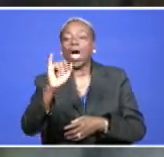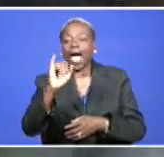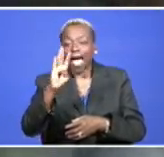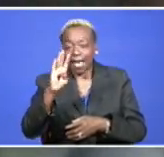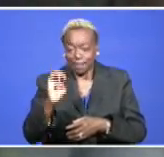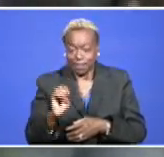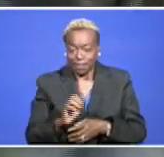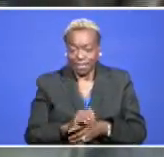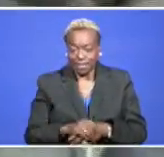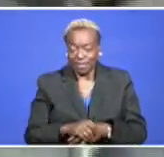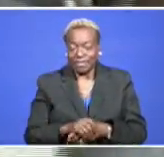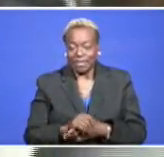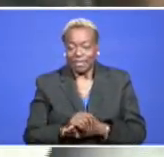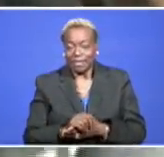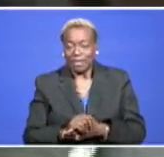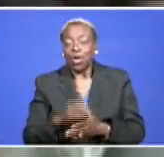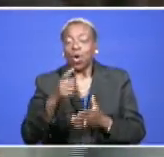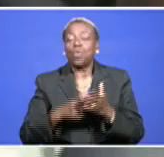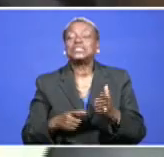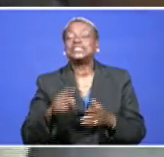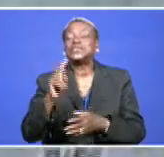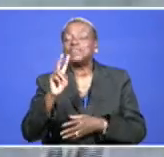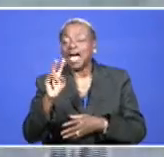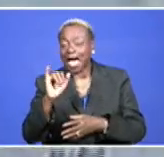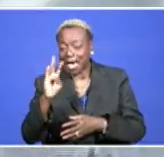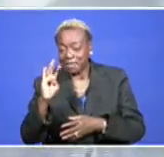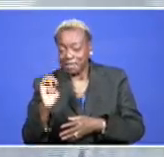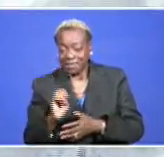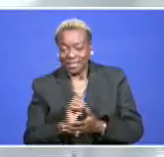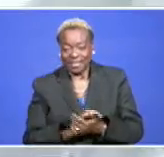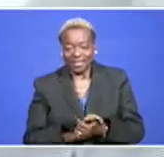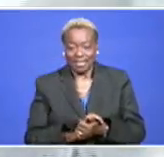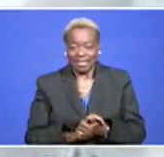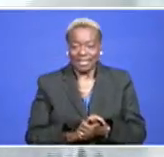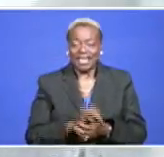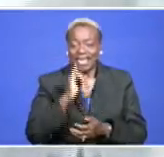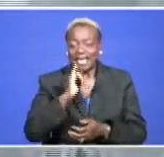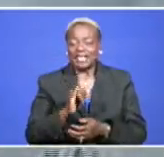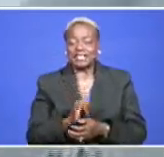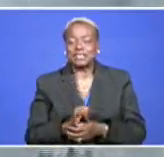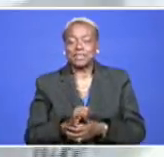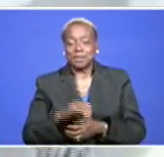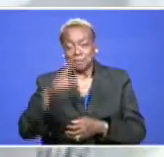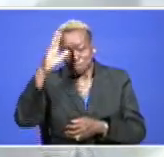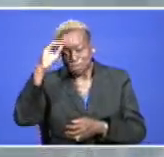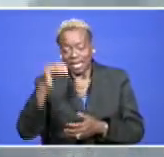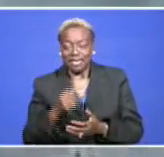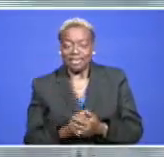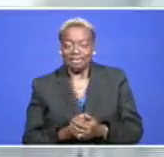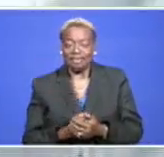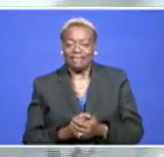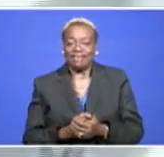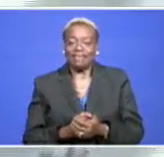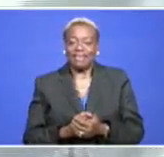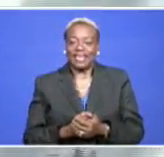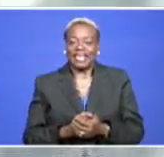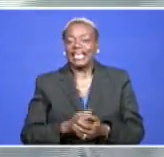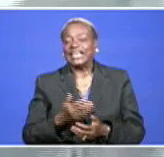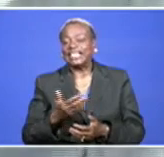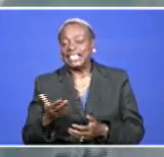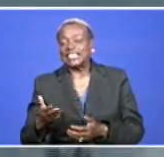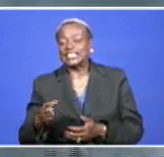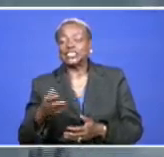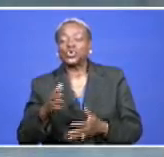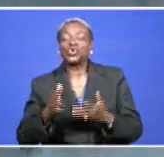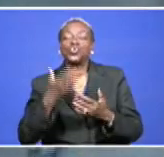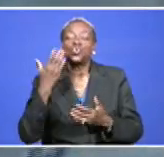vibe is. Let me say what the vibe is. Okay. Say what the vibe is, right? And then you be like, King still cool. things feel cool. And